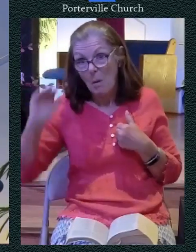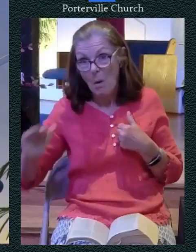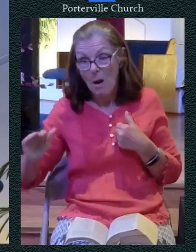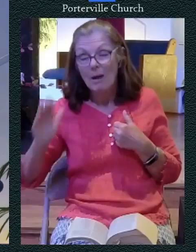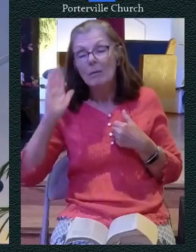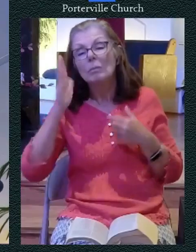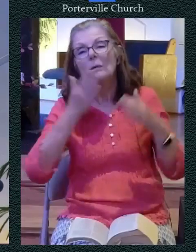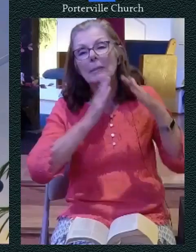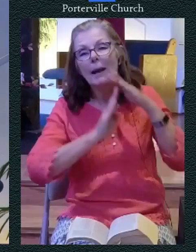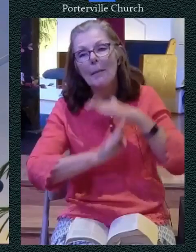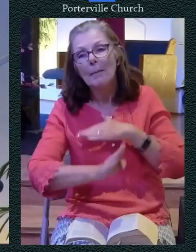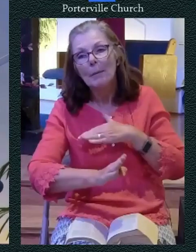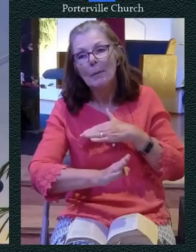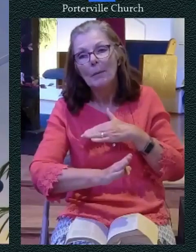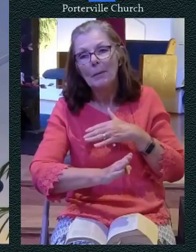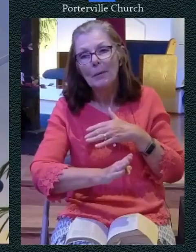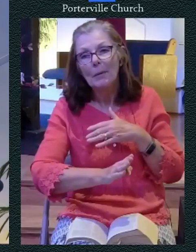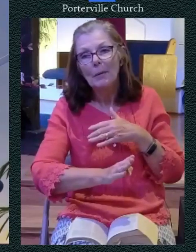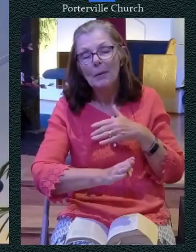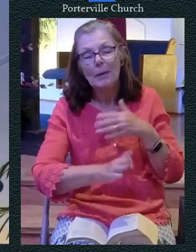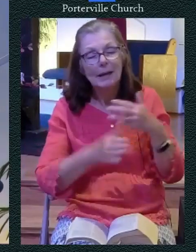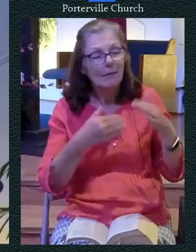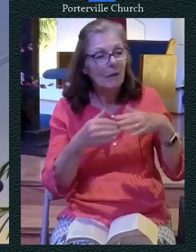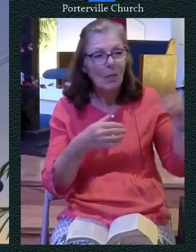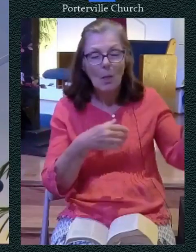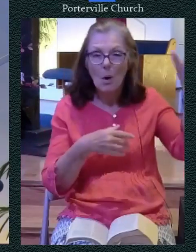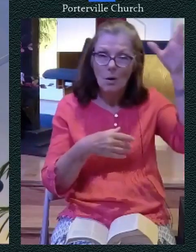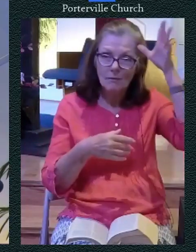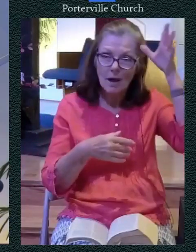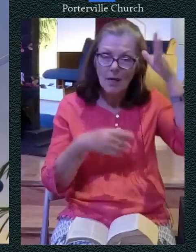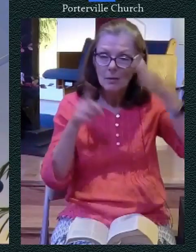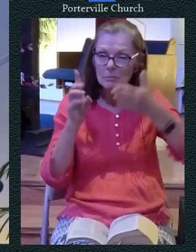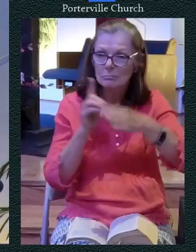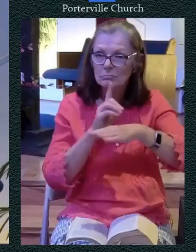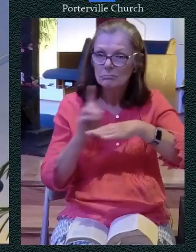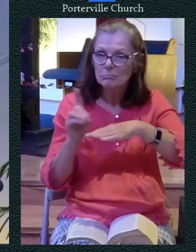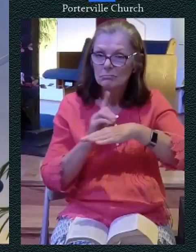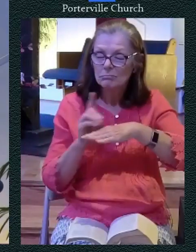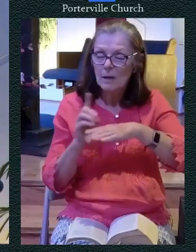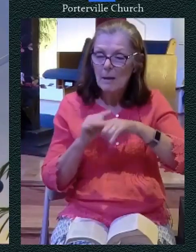in the chastening, I had taken refuge in the one